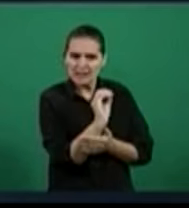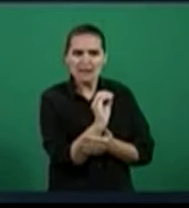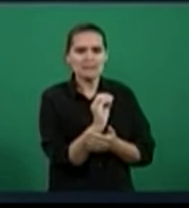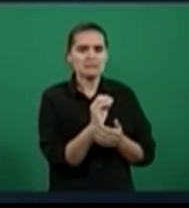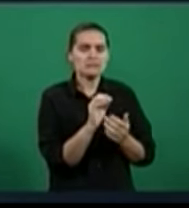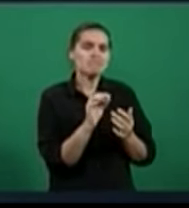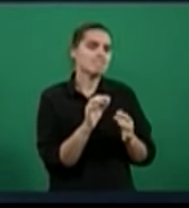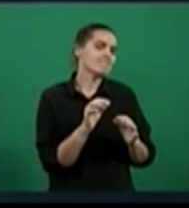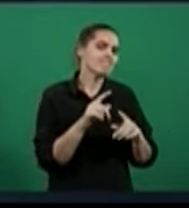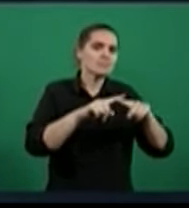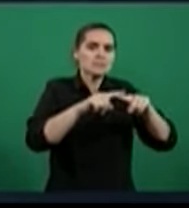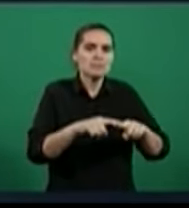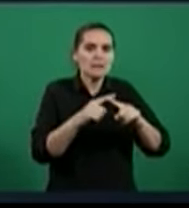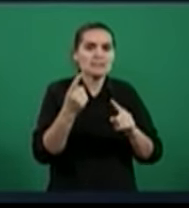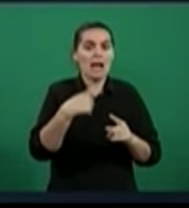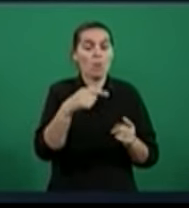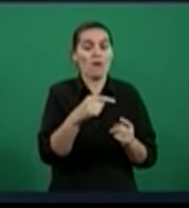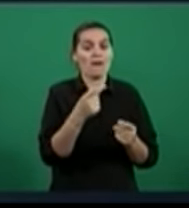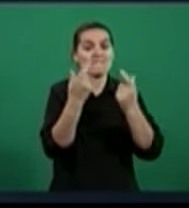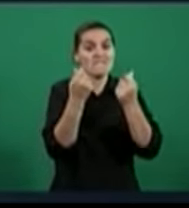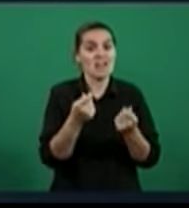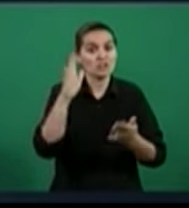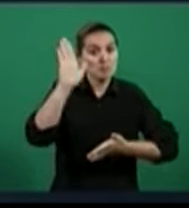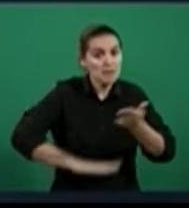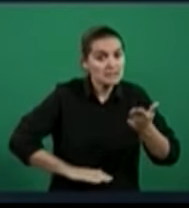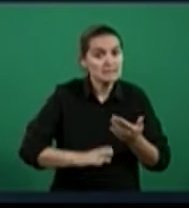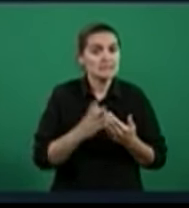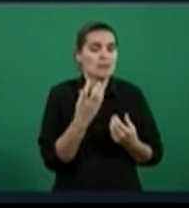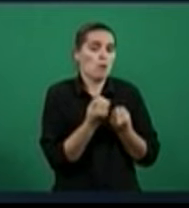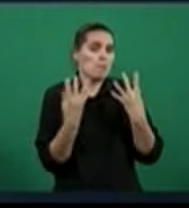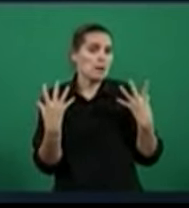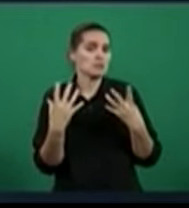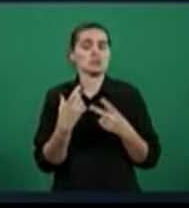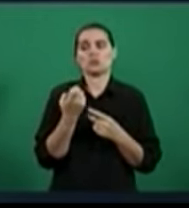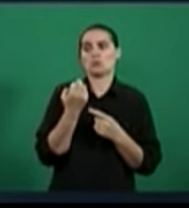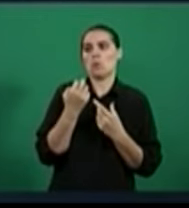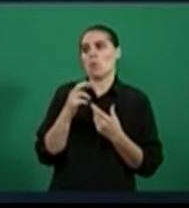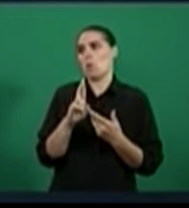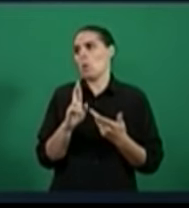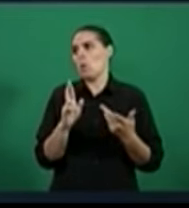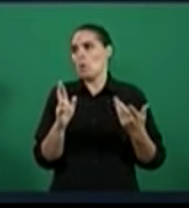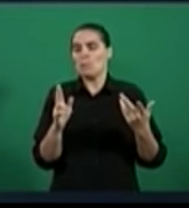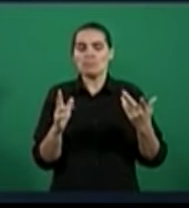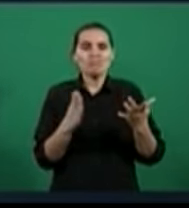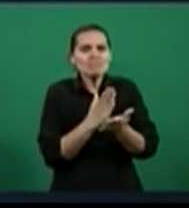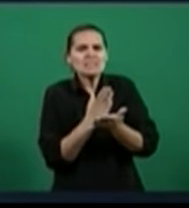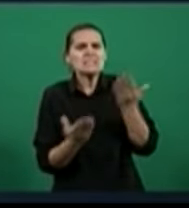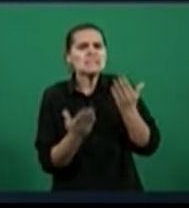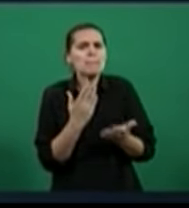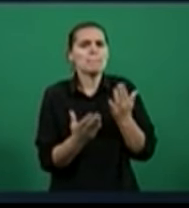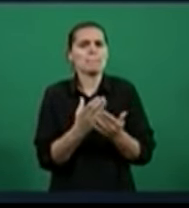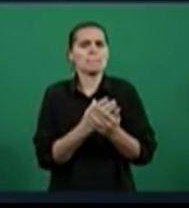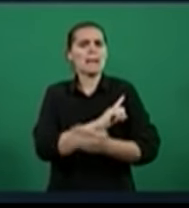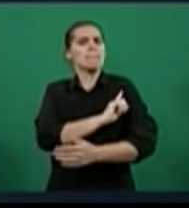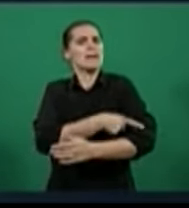steep some of our penalties, financial penalties that we give on institutions are. There are some capacity